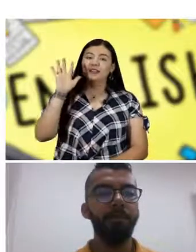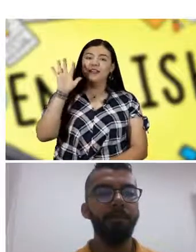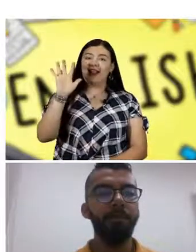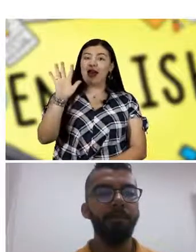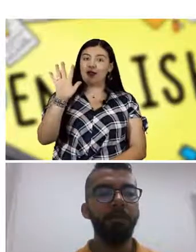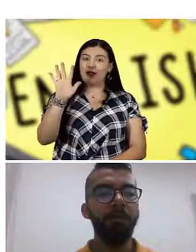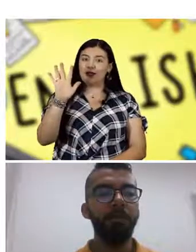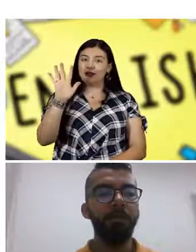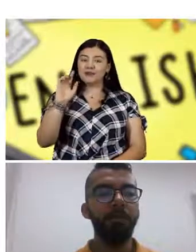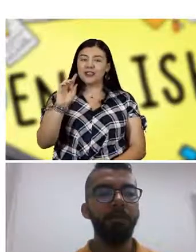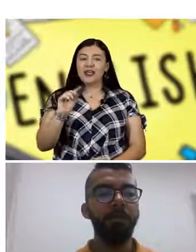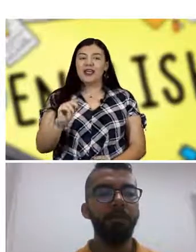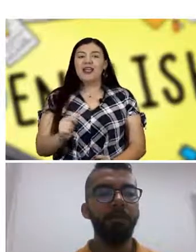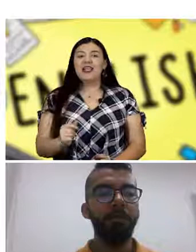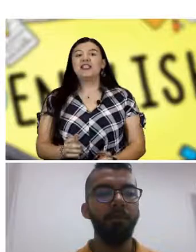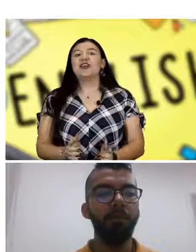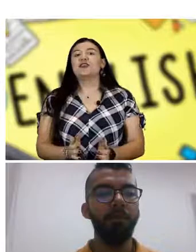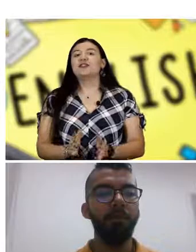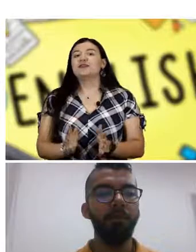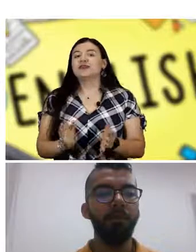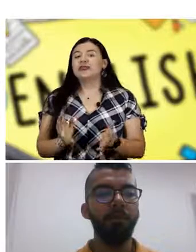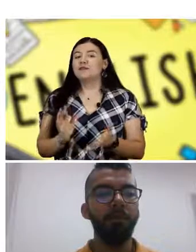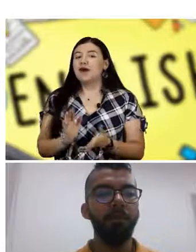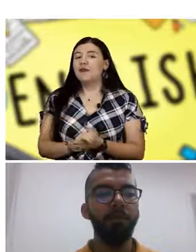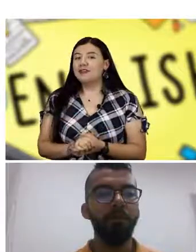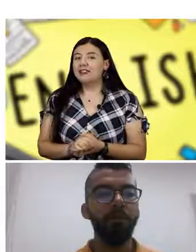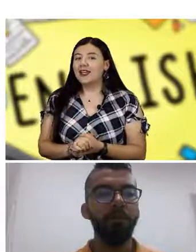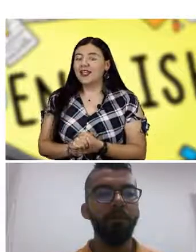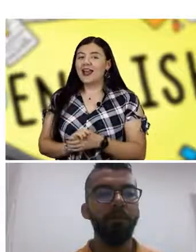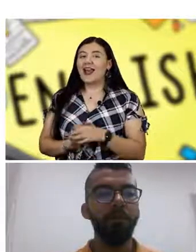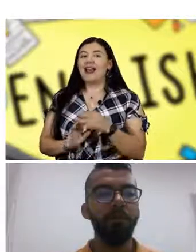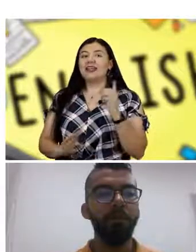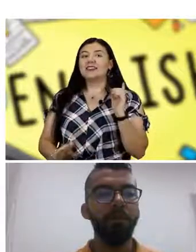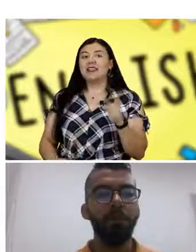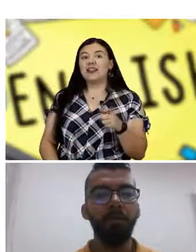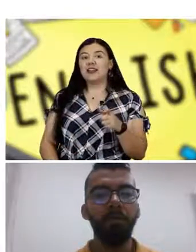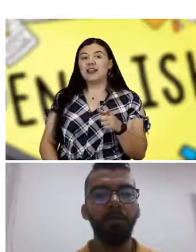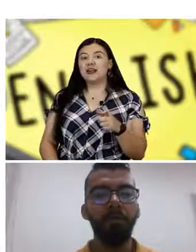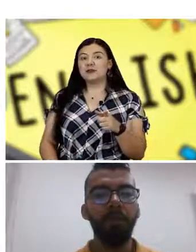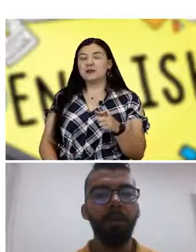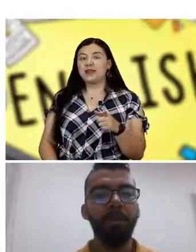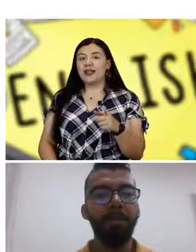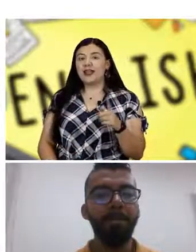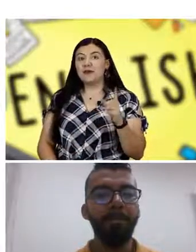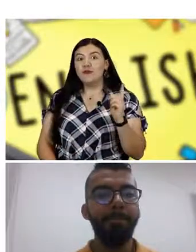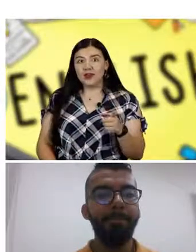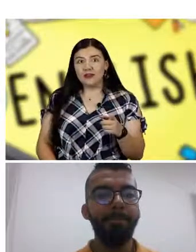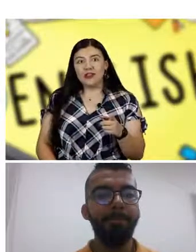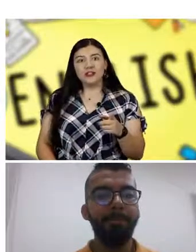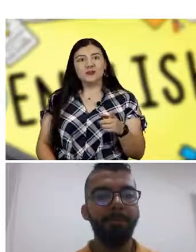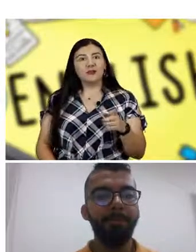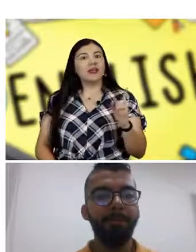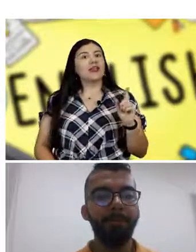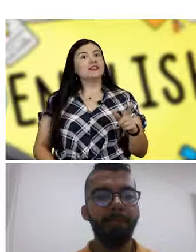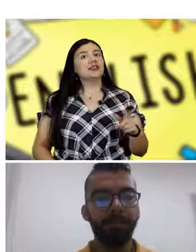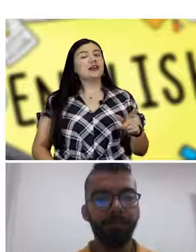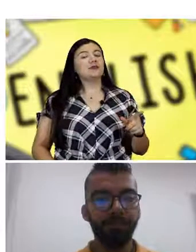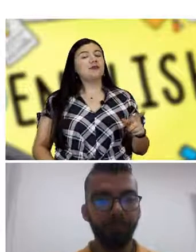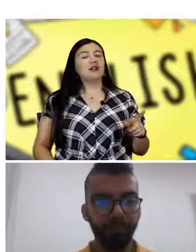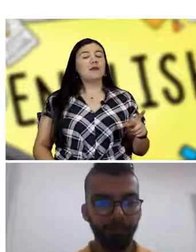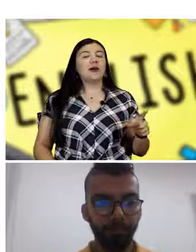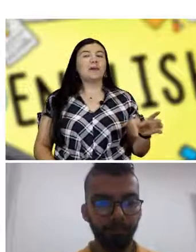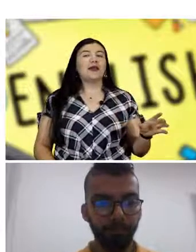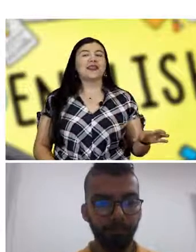de la mano. Chicos, vamos a ir a la siguiente cápsula y muy atentos porque en